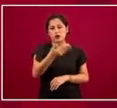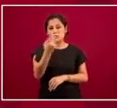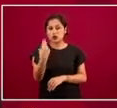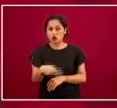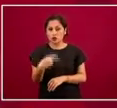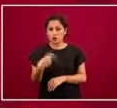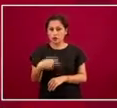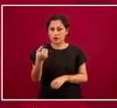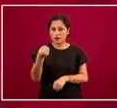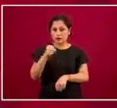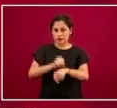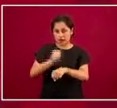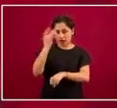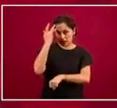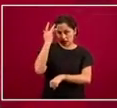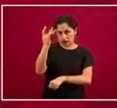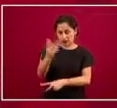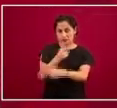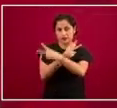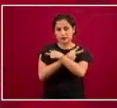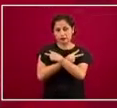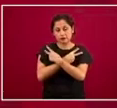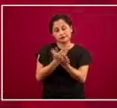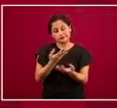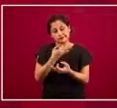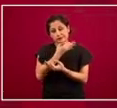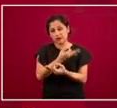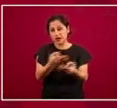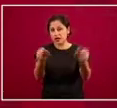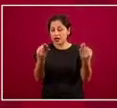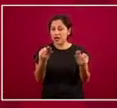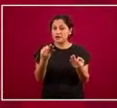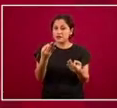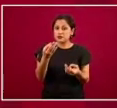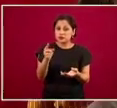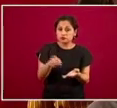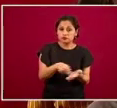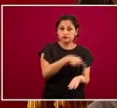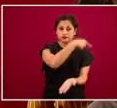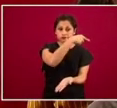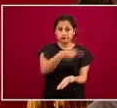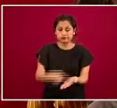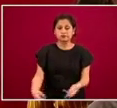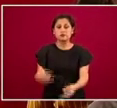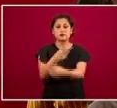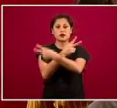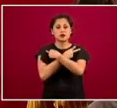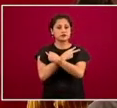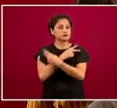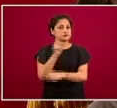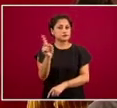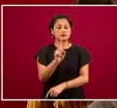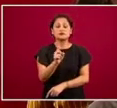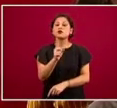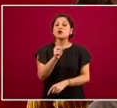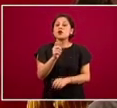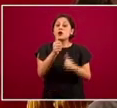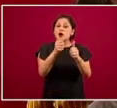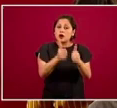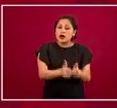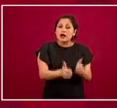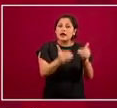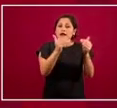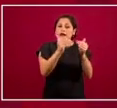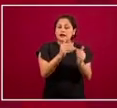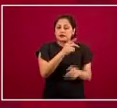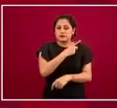What formerly was known to be the vacation period would be starting under different circumstances,